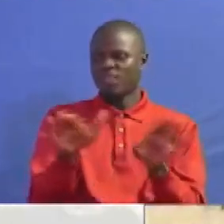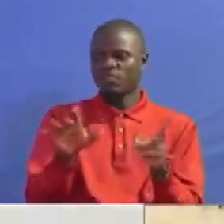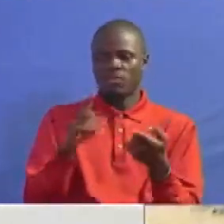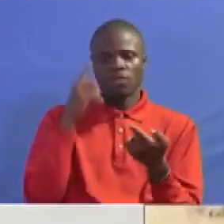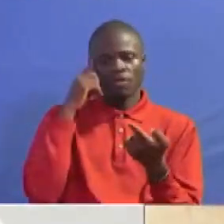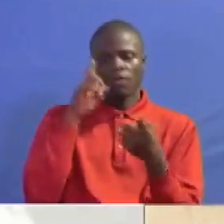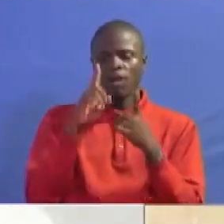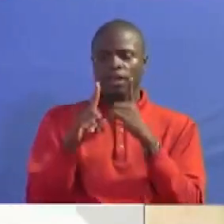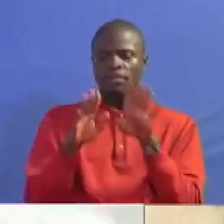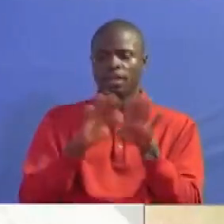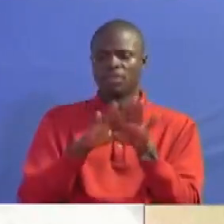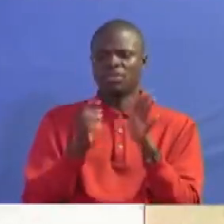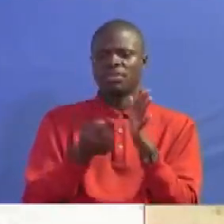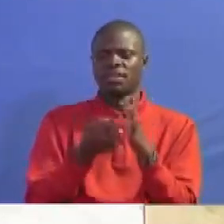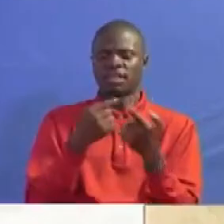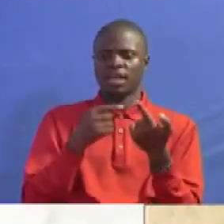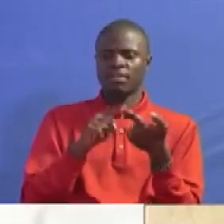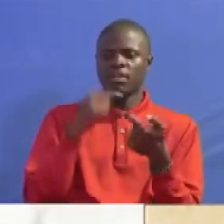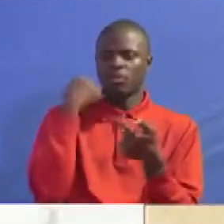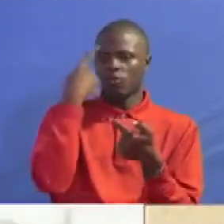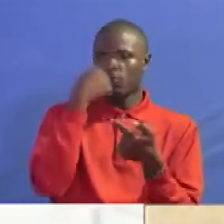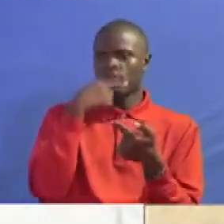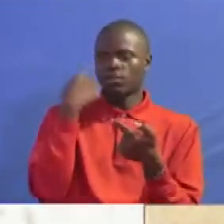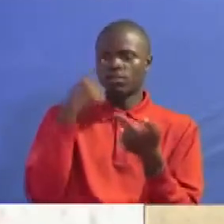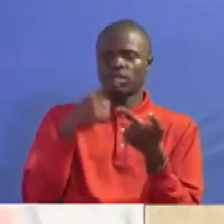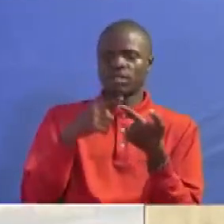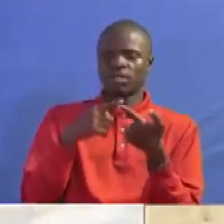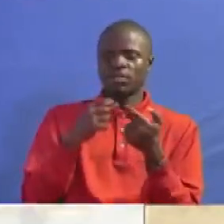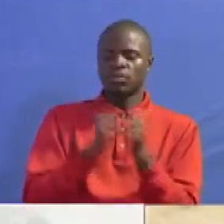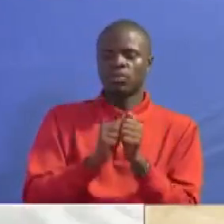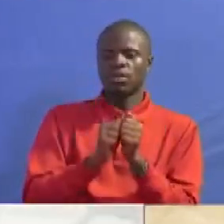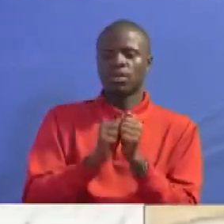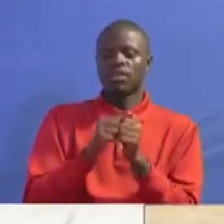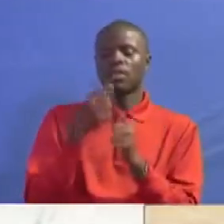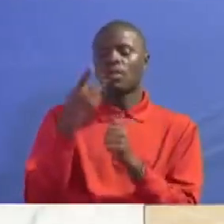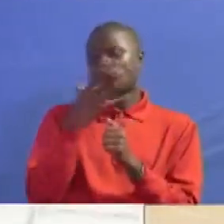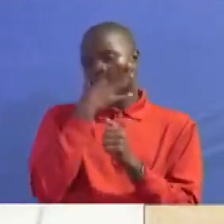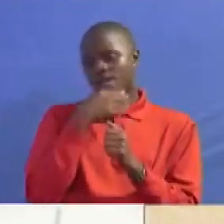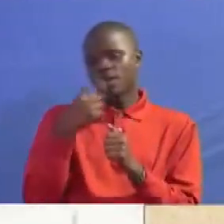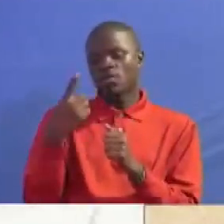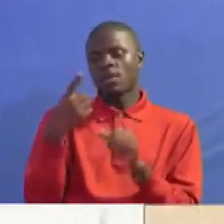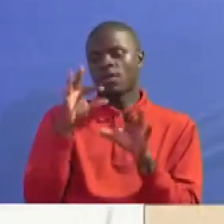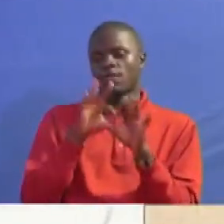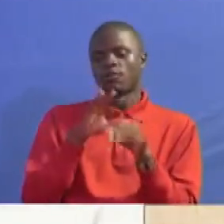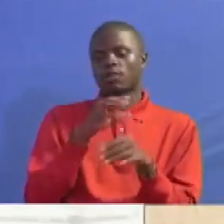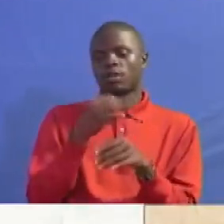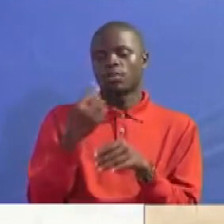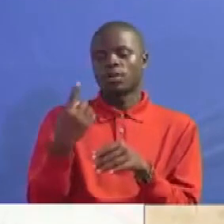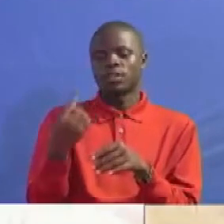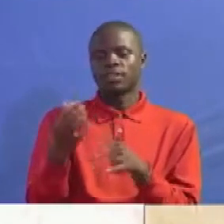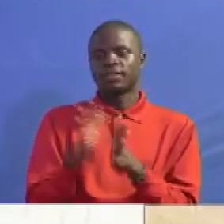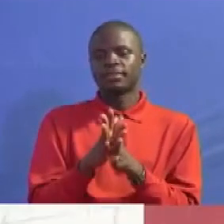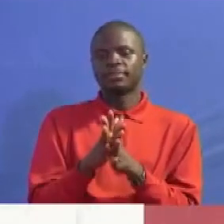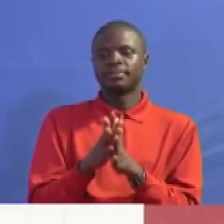sharing, Gachagua coming face to face with antagonists of his one man, one vote, one shilling revenue sharing